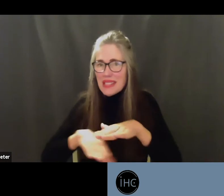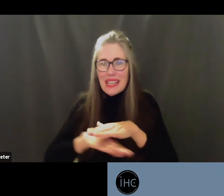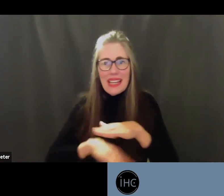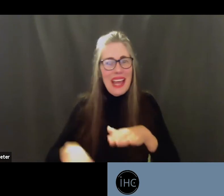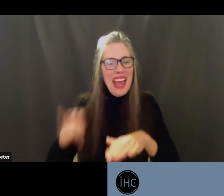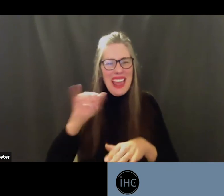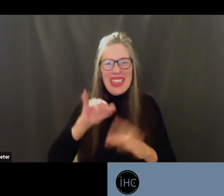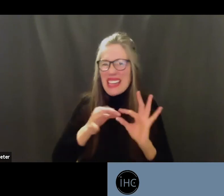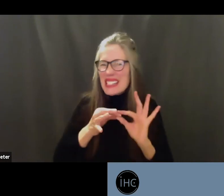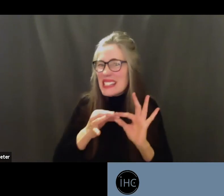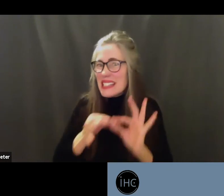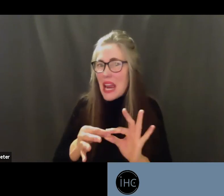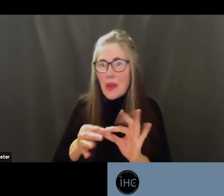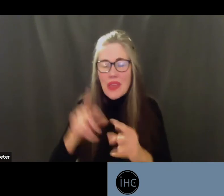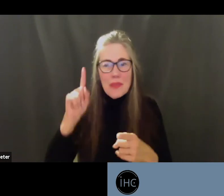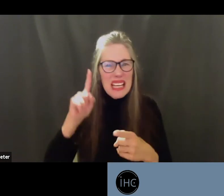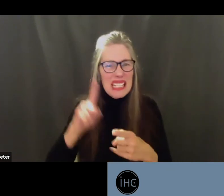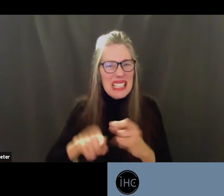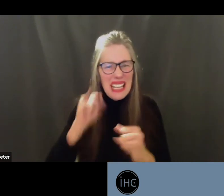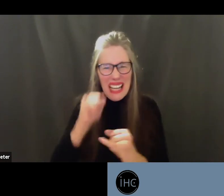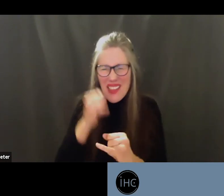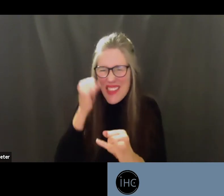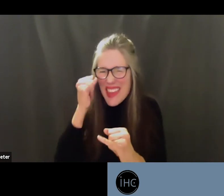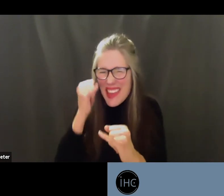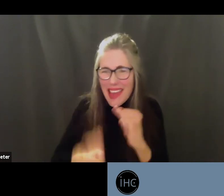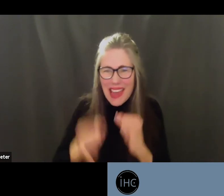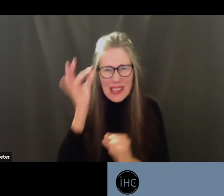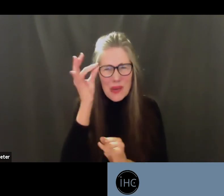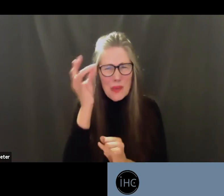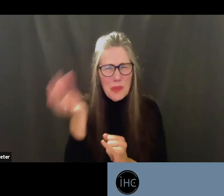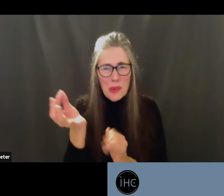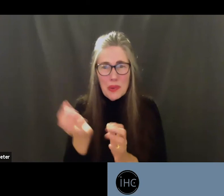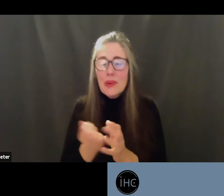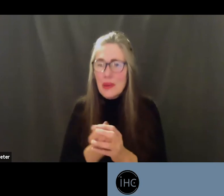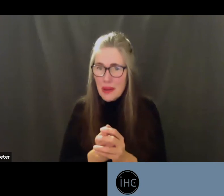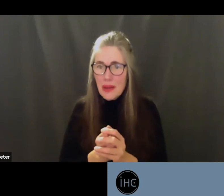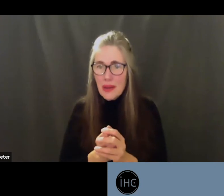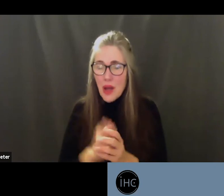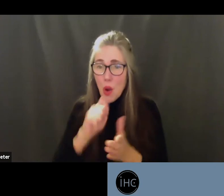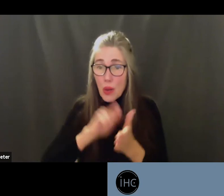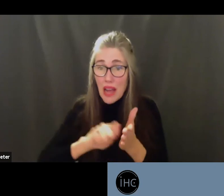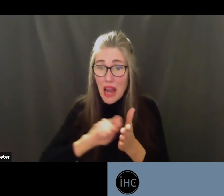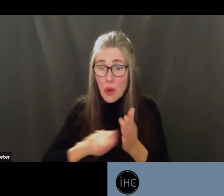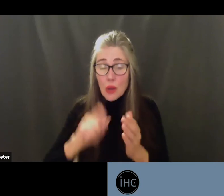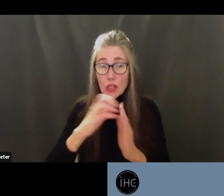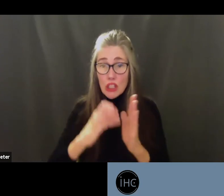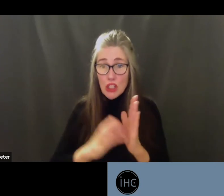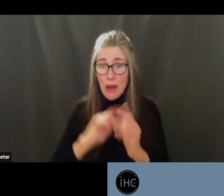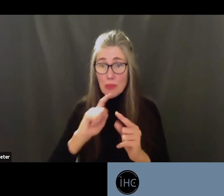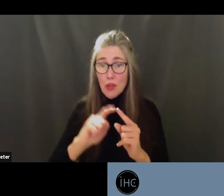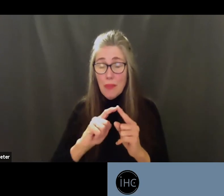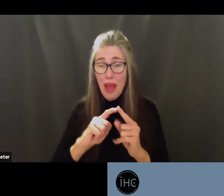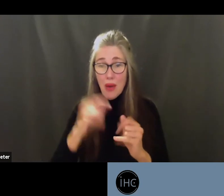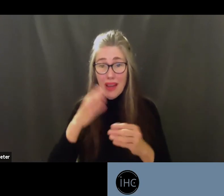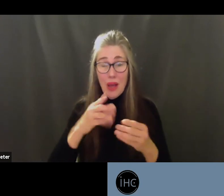sometimes. And it was very interesting to discover in writing the chapter on the fall, the